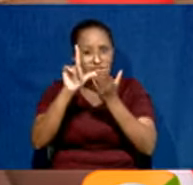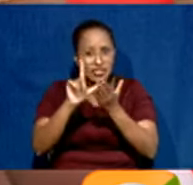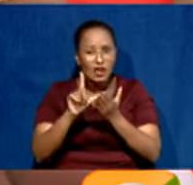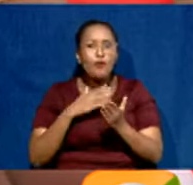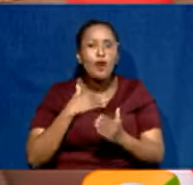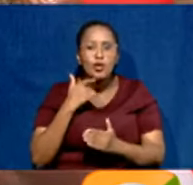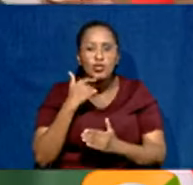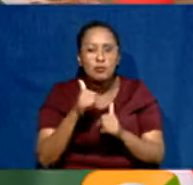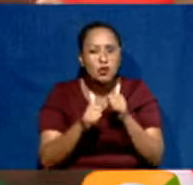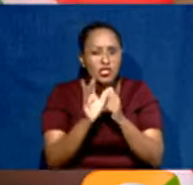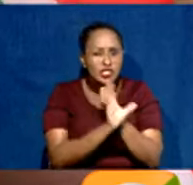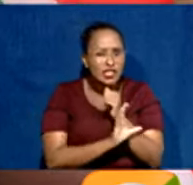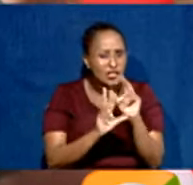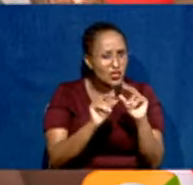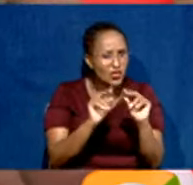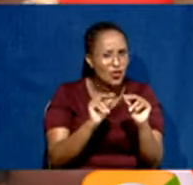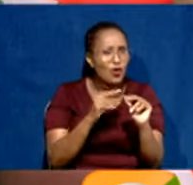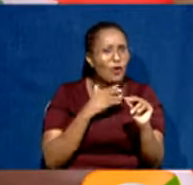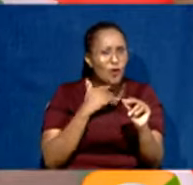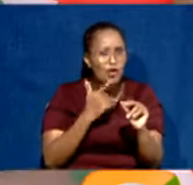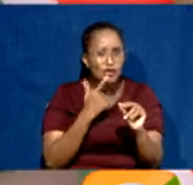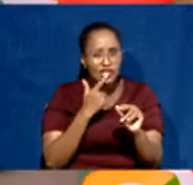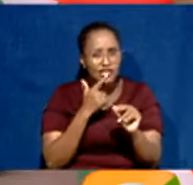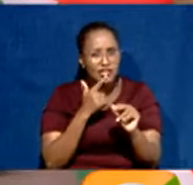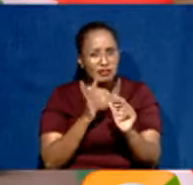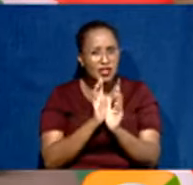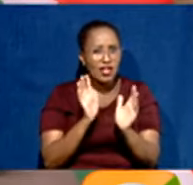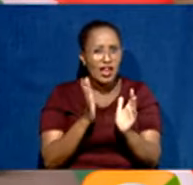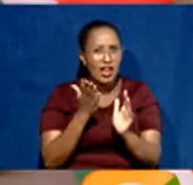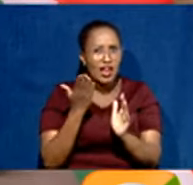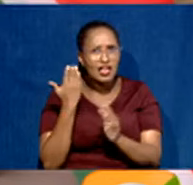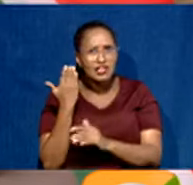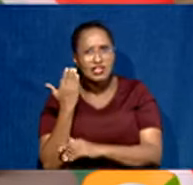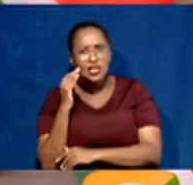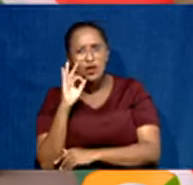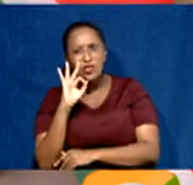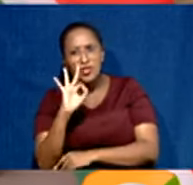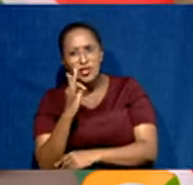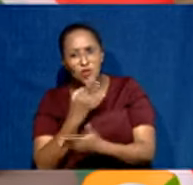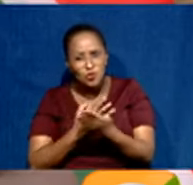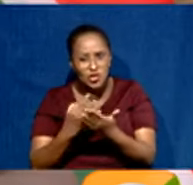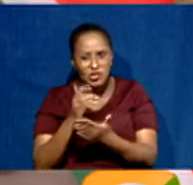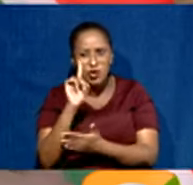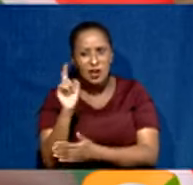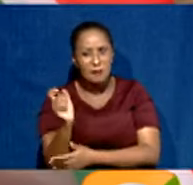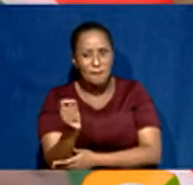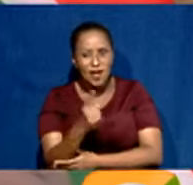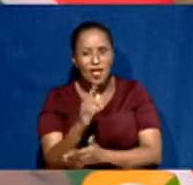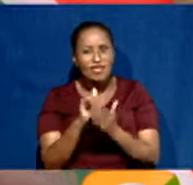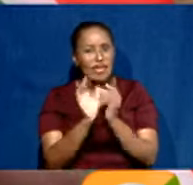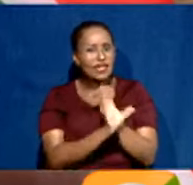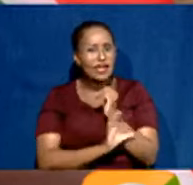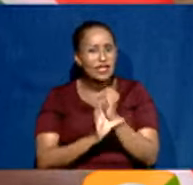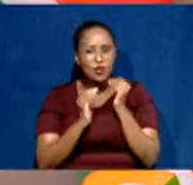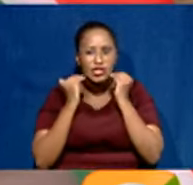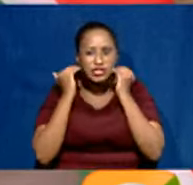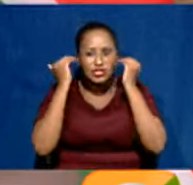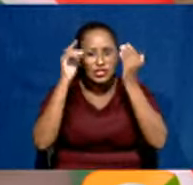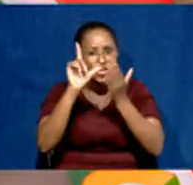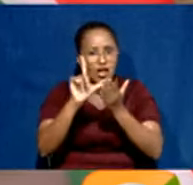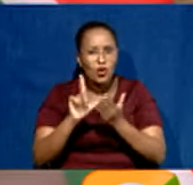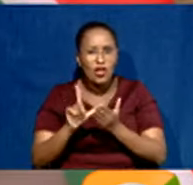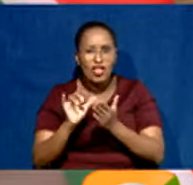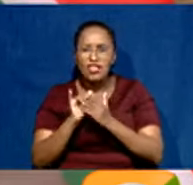want to mention countries, you know them, last almost 3 weeks or 1 month. That is the worst thing that can happen to any